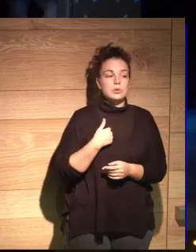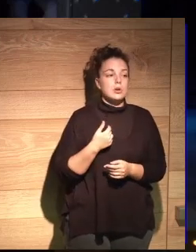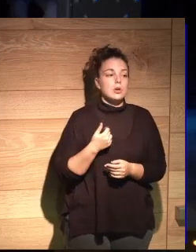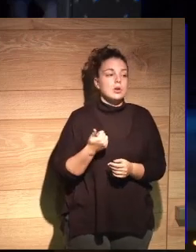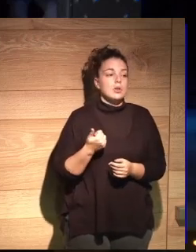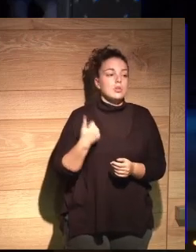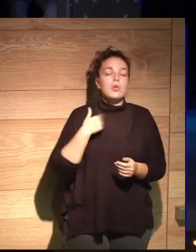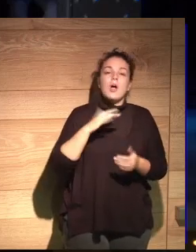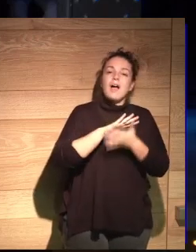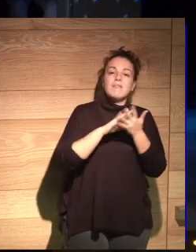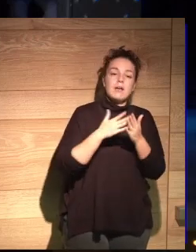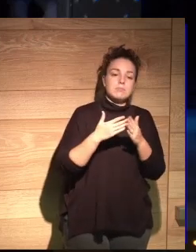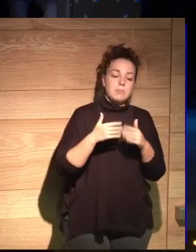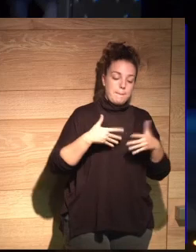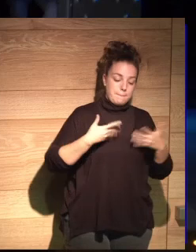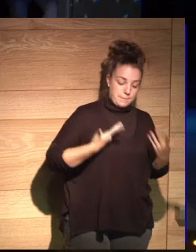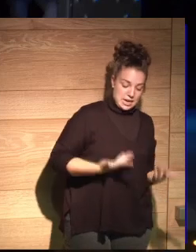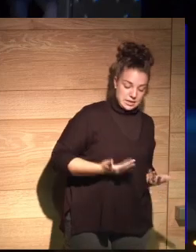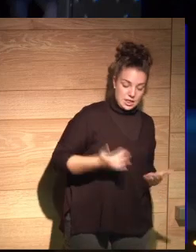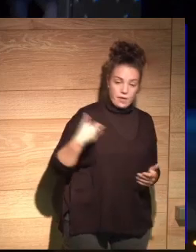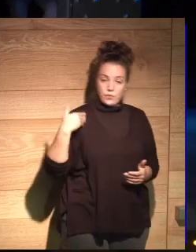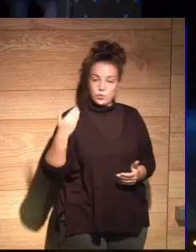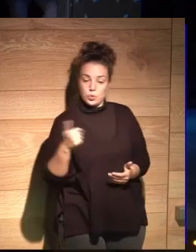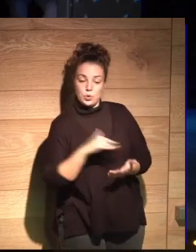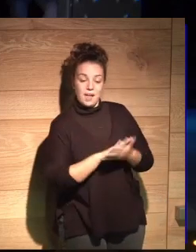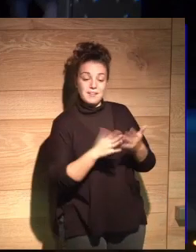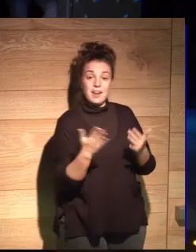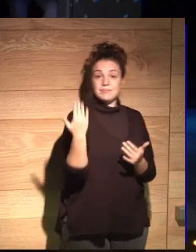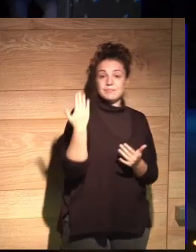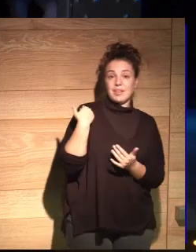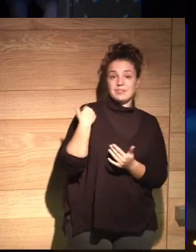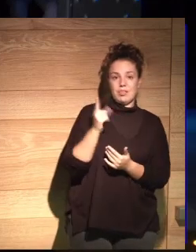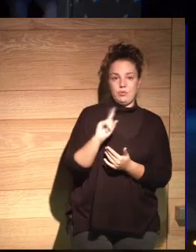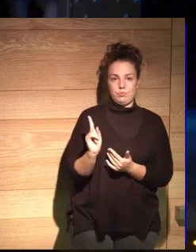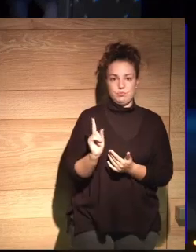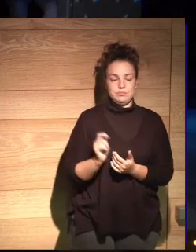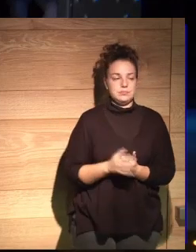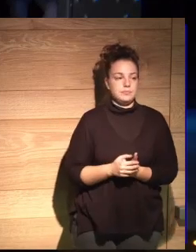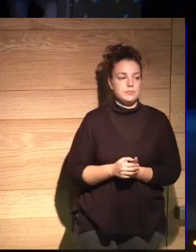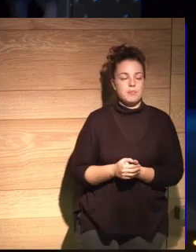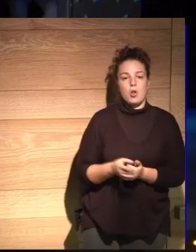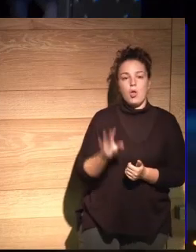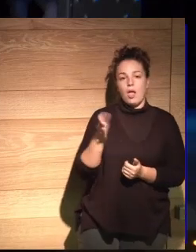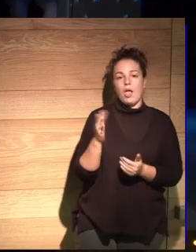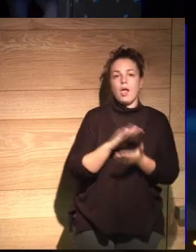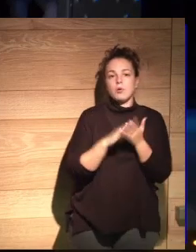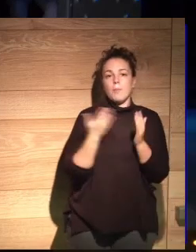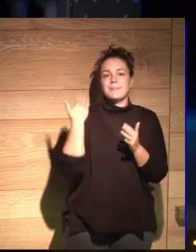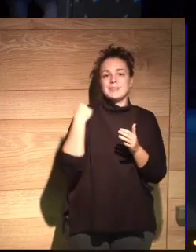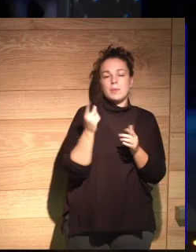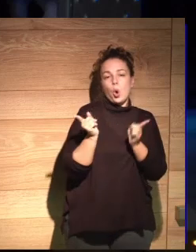opportunities. But I will talk about present and the future. A bit about the past, but a close past.